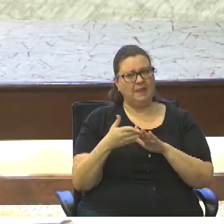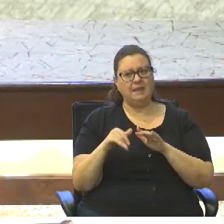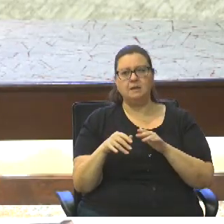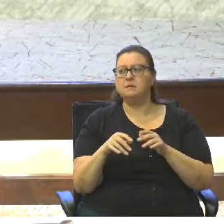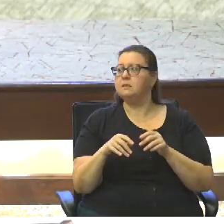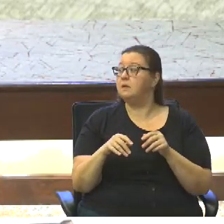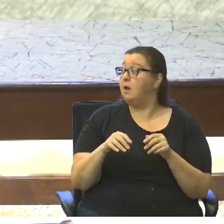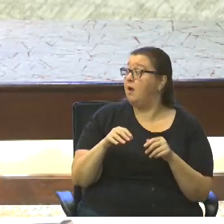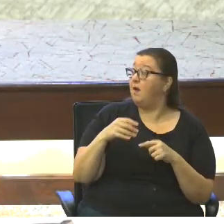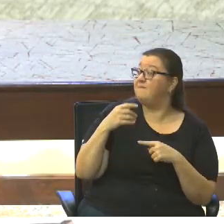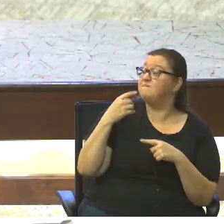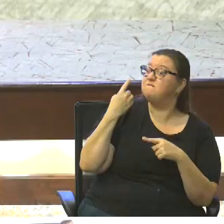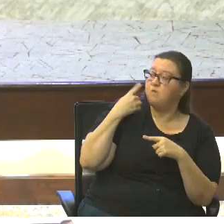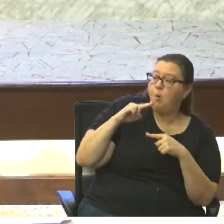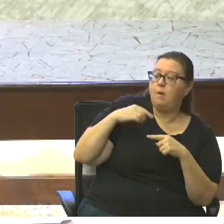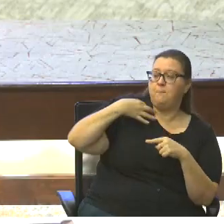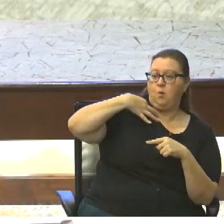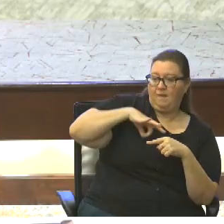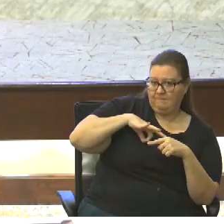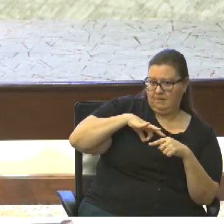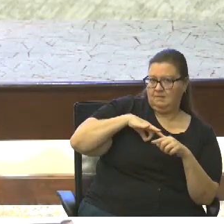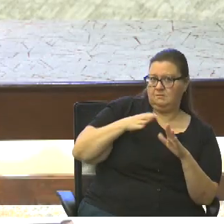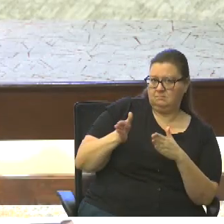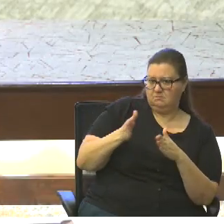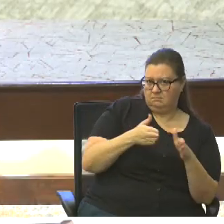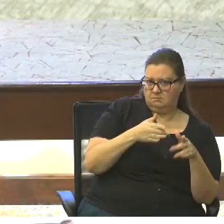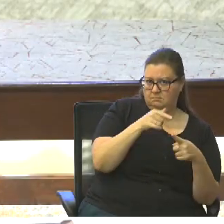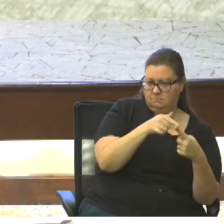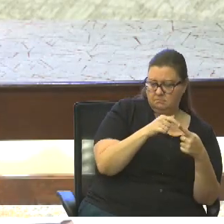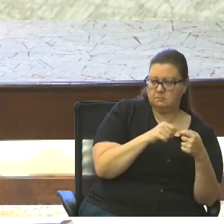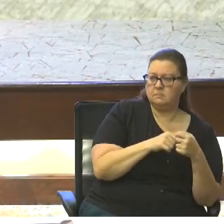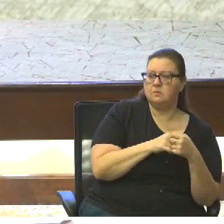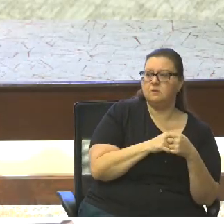gears to the for-profits, and your